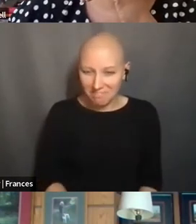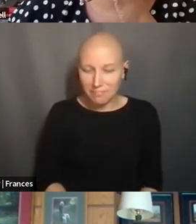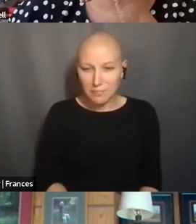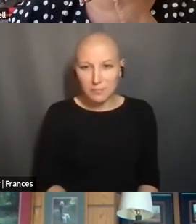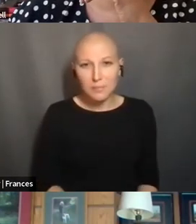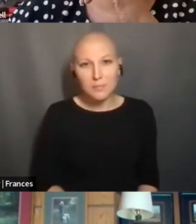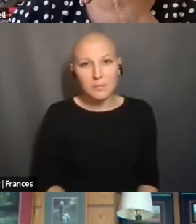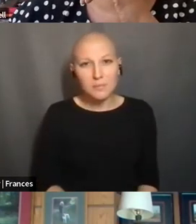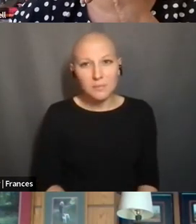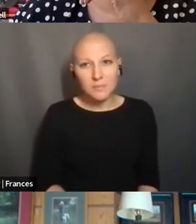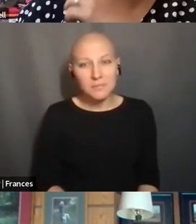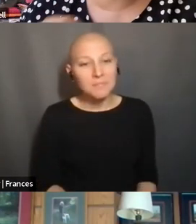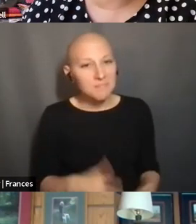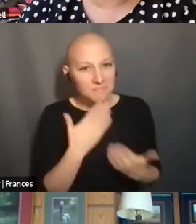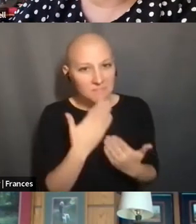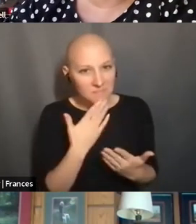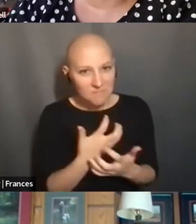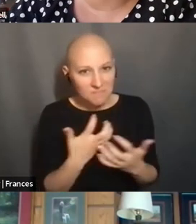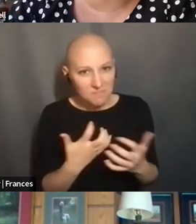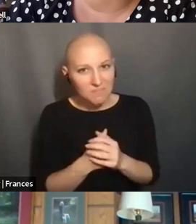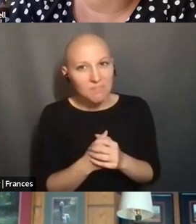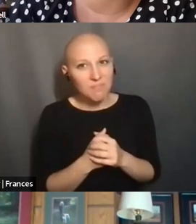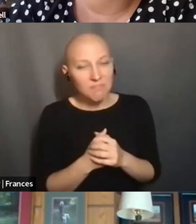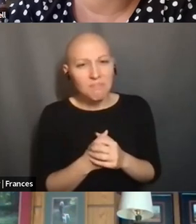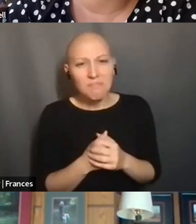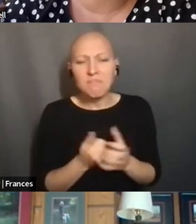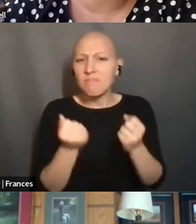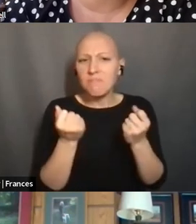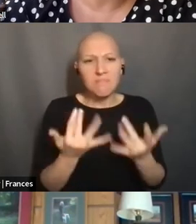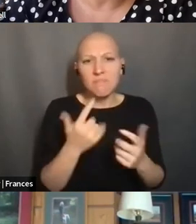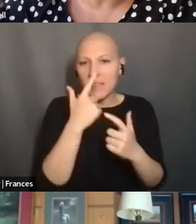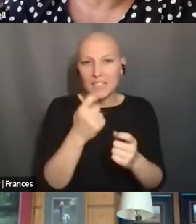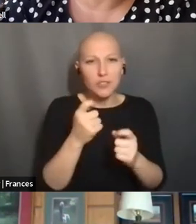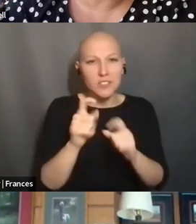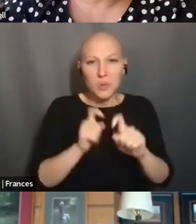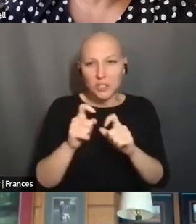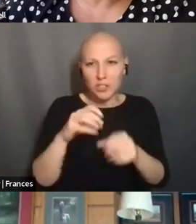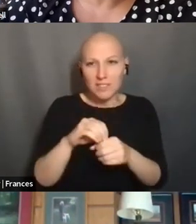Great, thank you so much. And we have a lot of interesting questions in the chat.